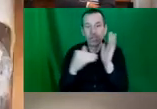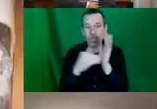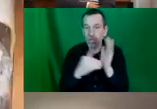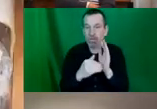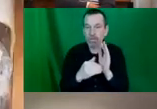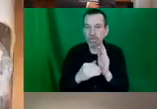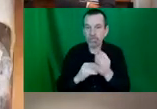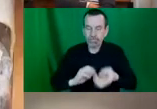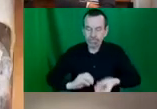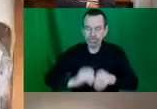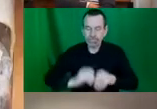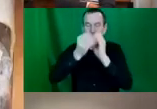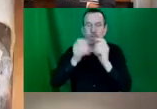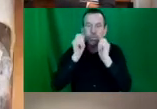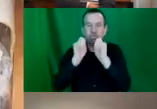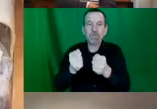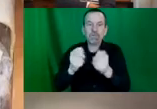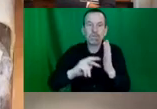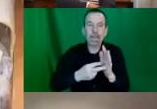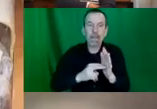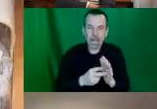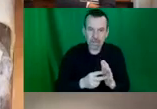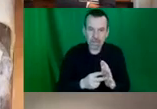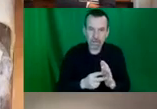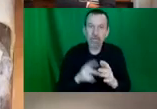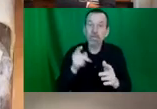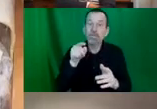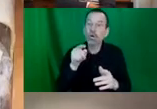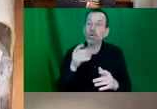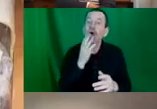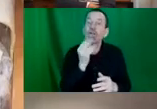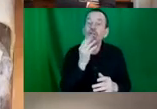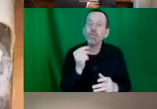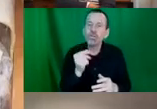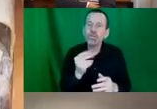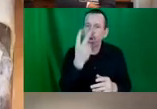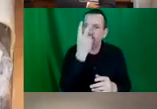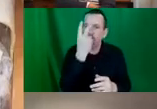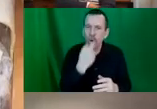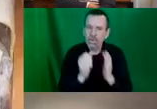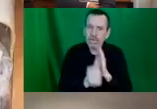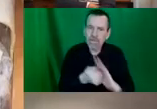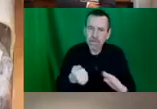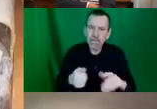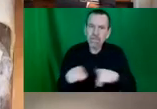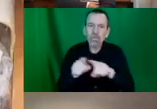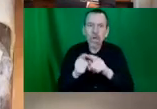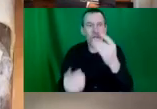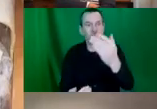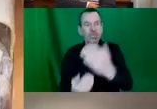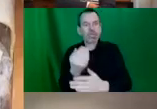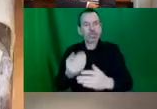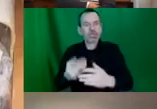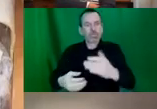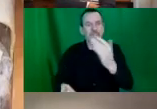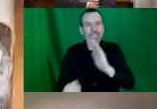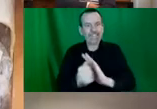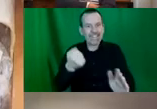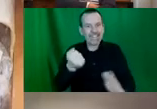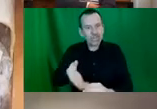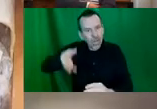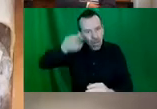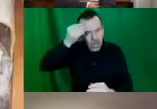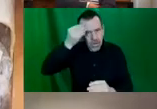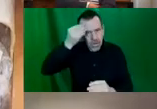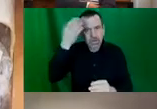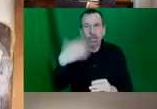This project was a combination of previous and new skills. To compensate for the stress caused by the tight back structure, I created a Japanese tissue